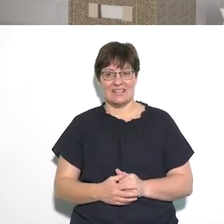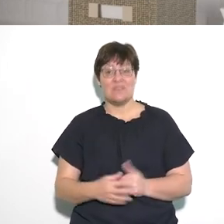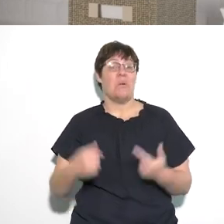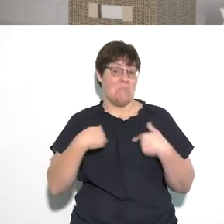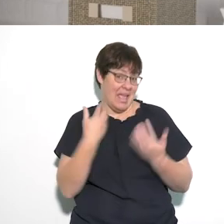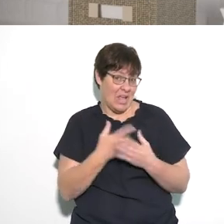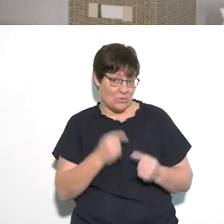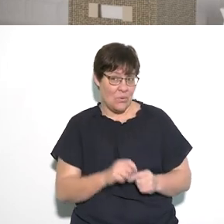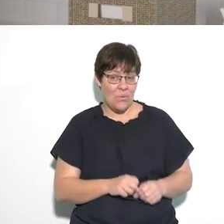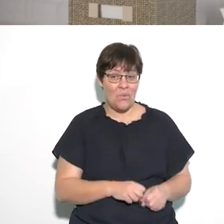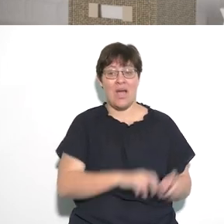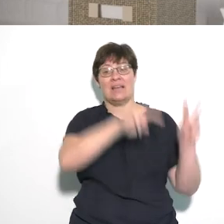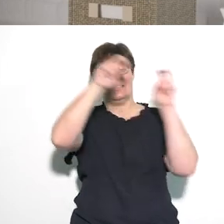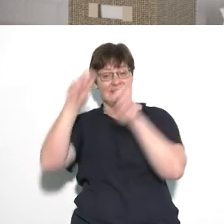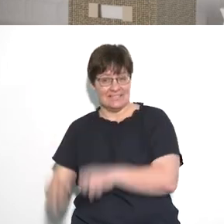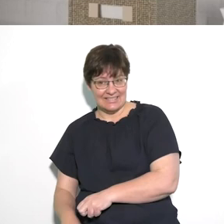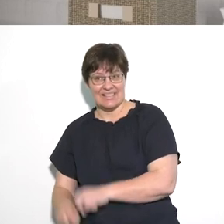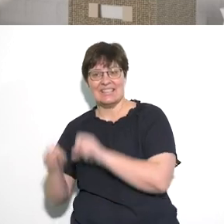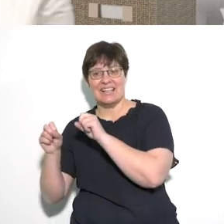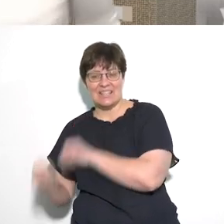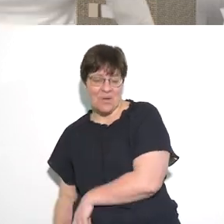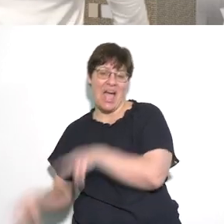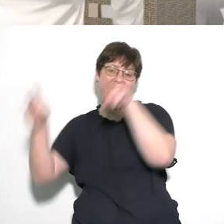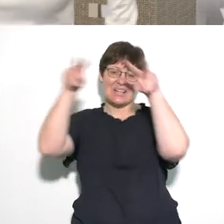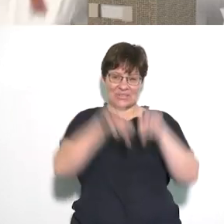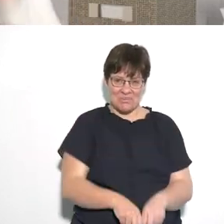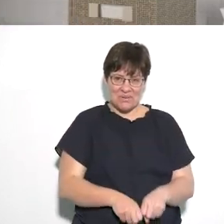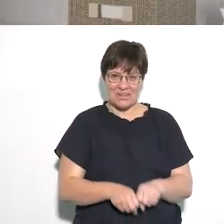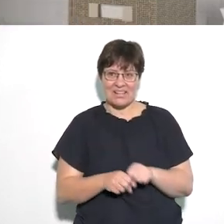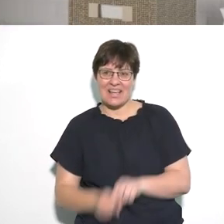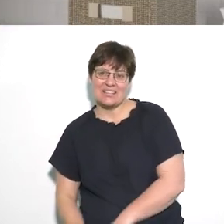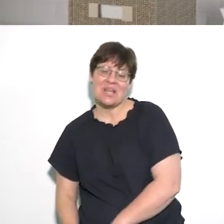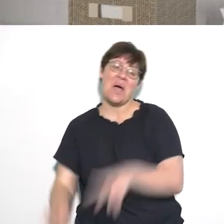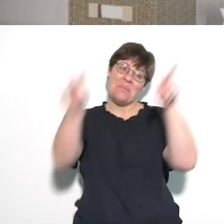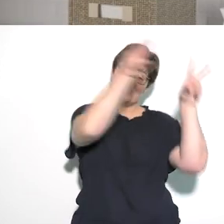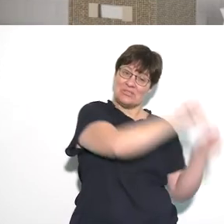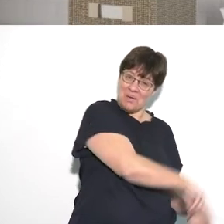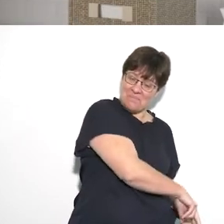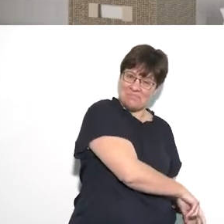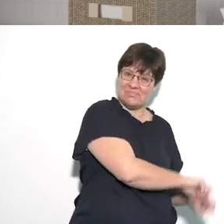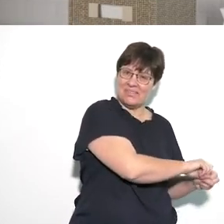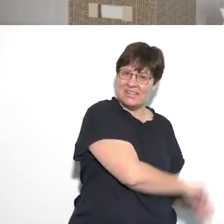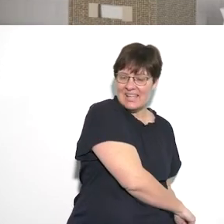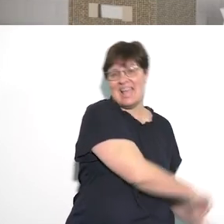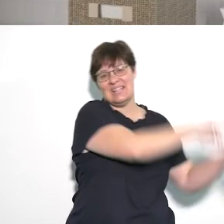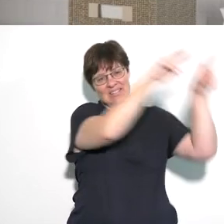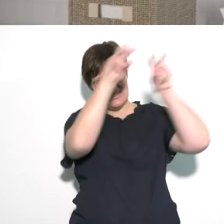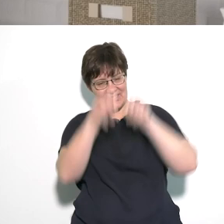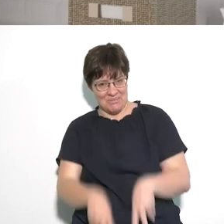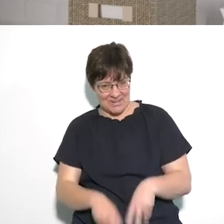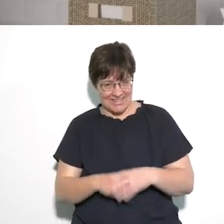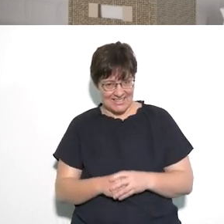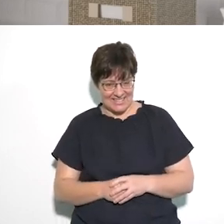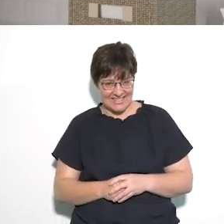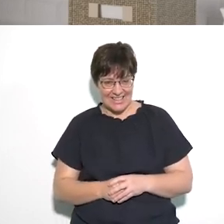back in the middle. I wonder if I can do it. Here we go. One, jump, and I'm back in the middle, and I jump again to the side,